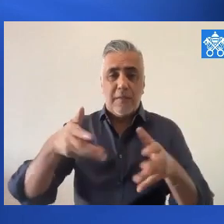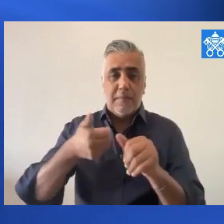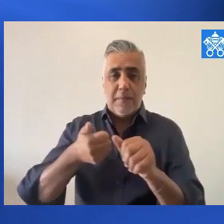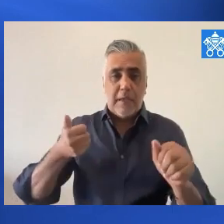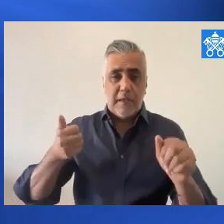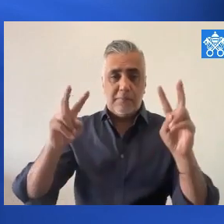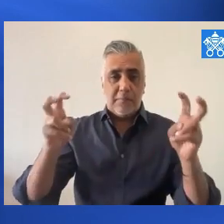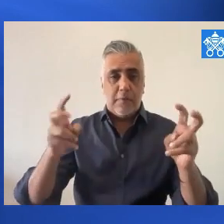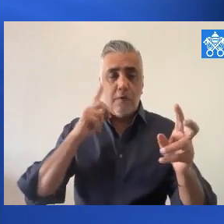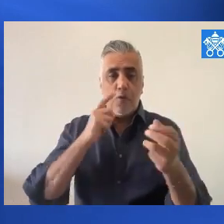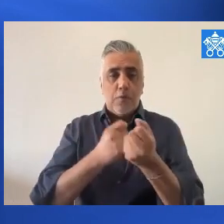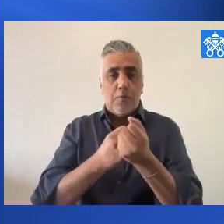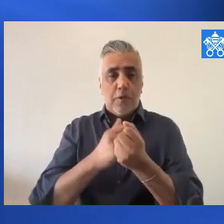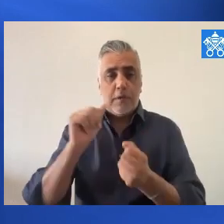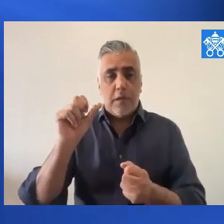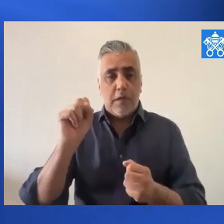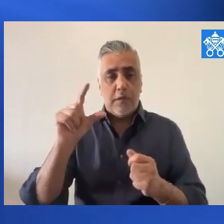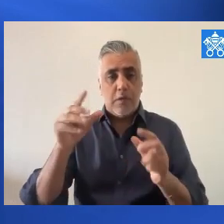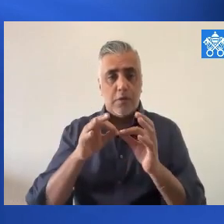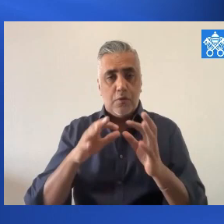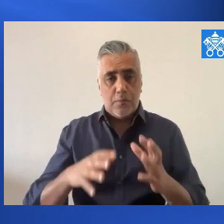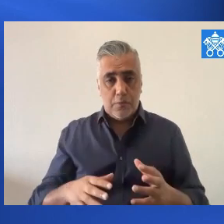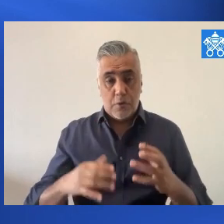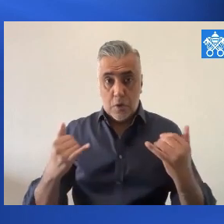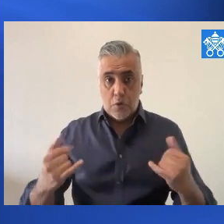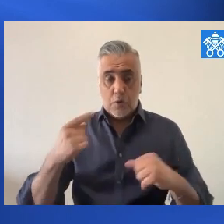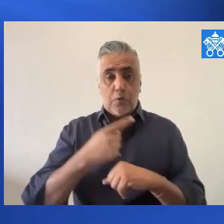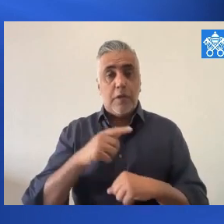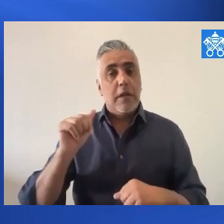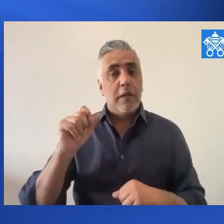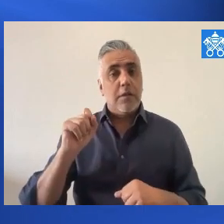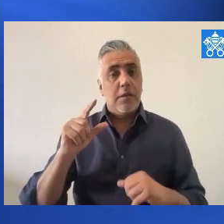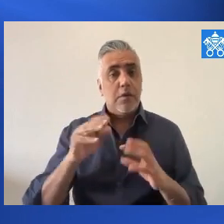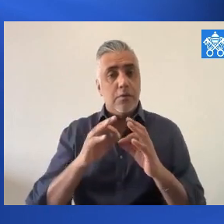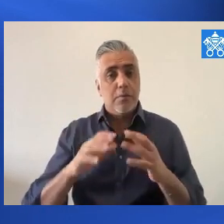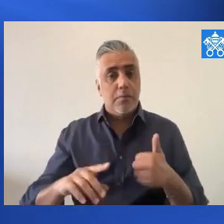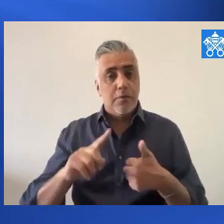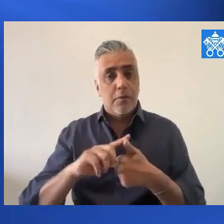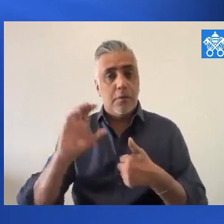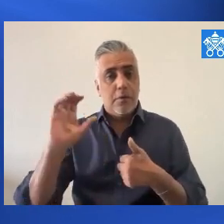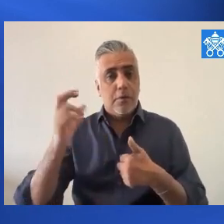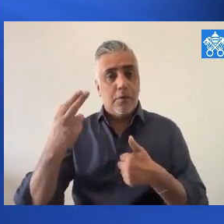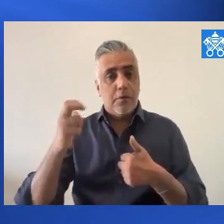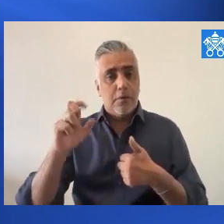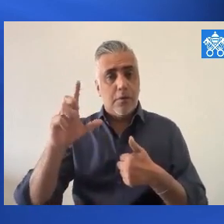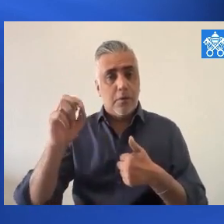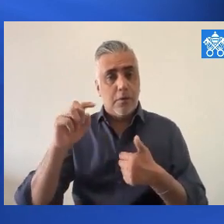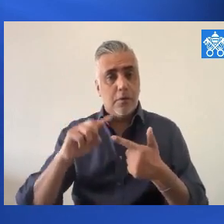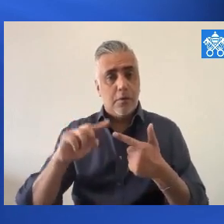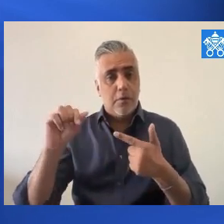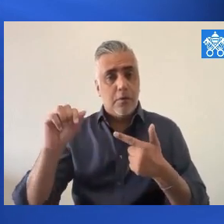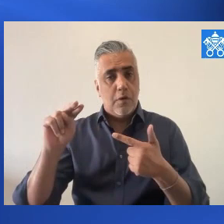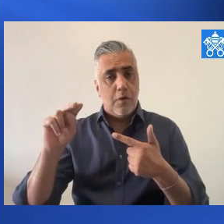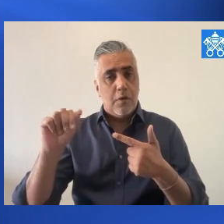Darshan Television India, and Catholic TV. As well, we have some radio networks linking up with